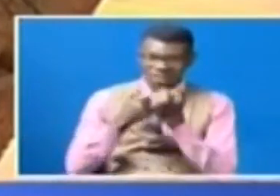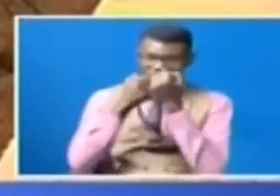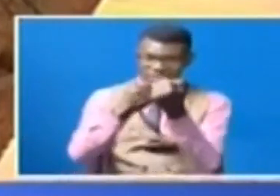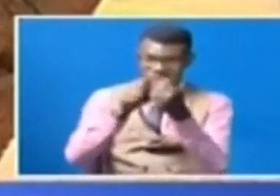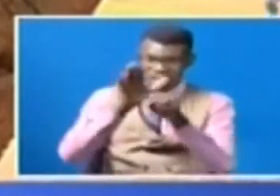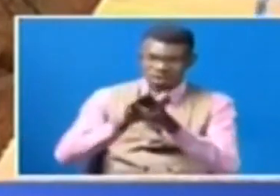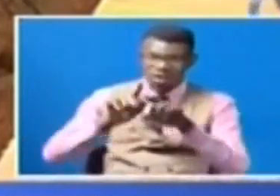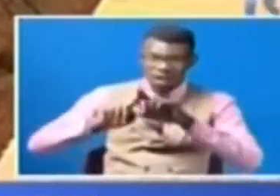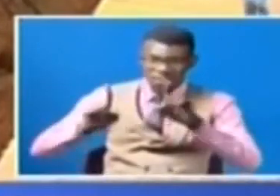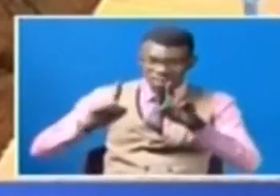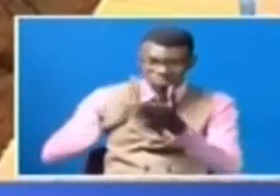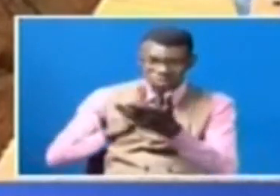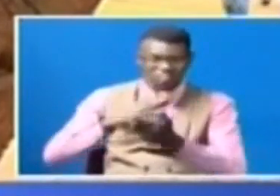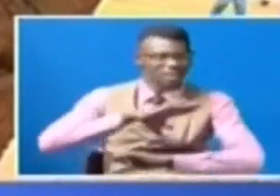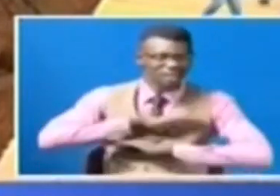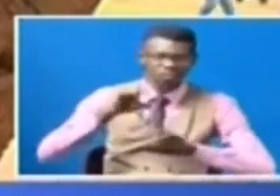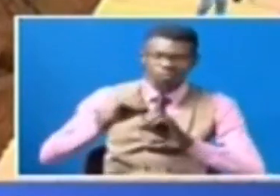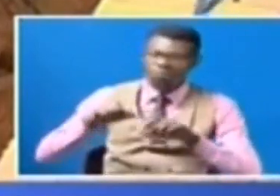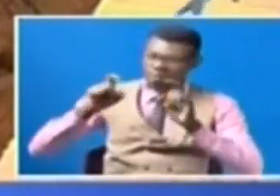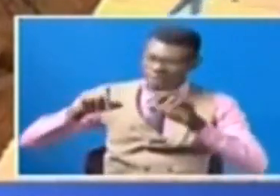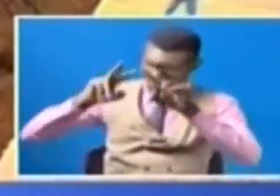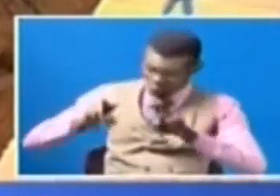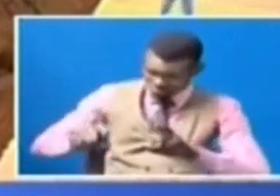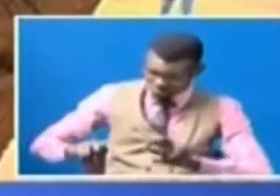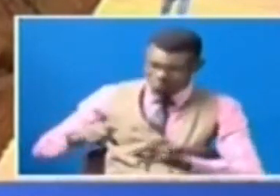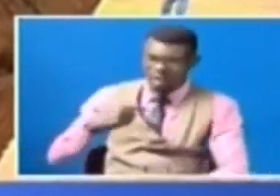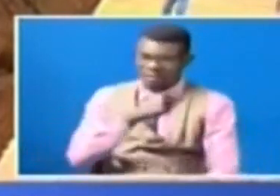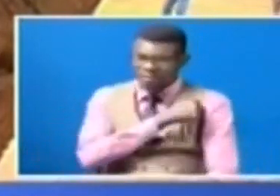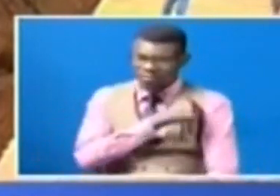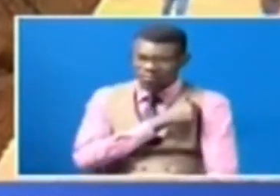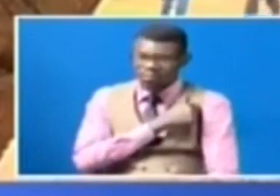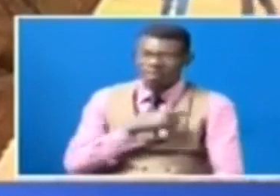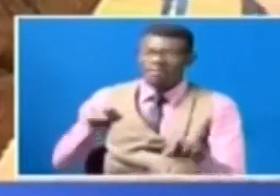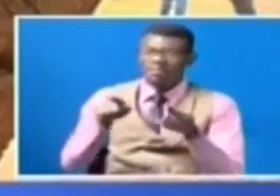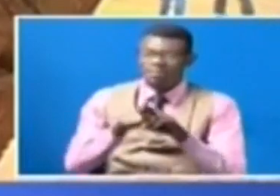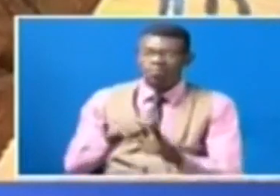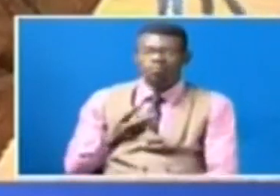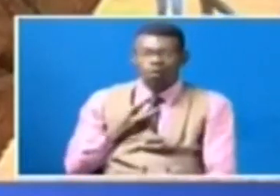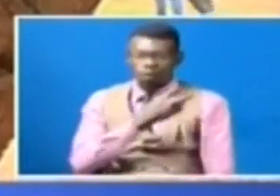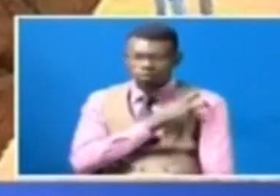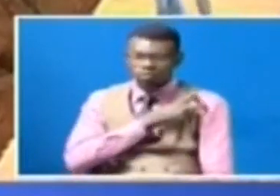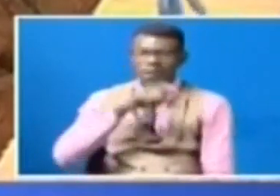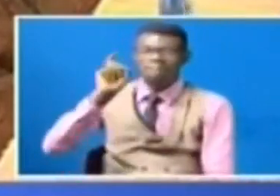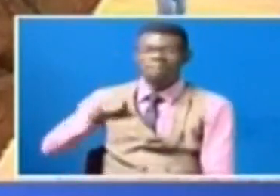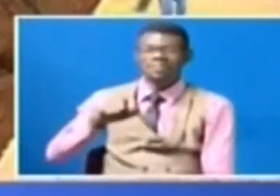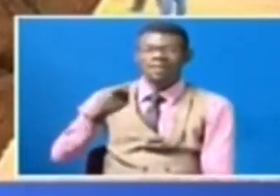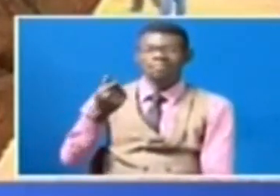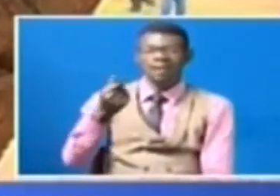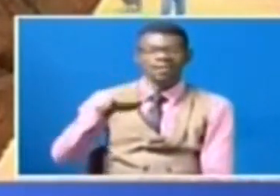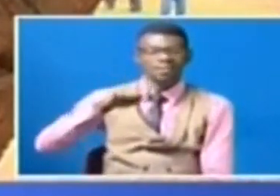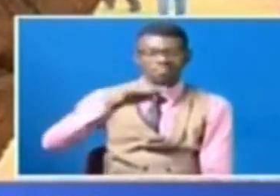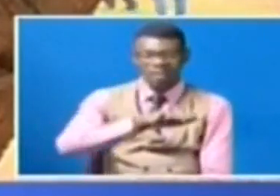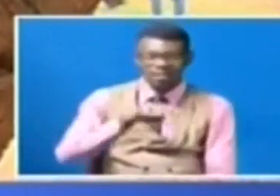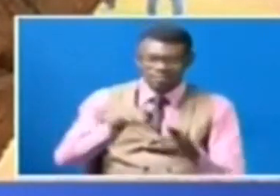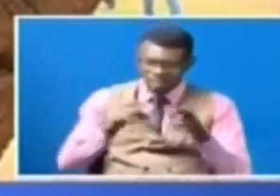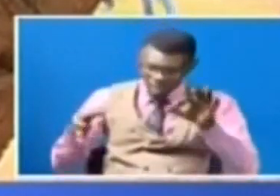not enough, because before they assess treatment, they need consultation, which they pay cash. They also need lab